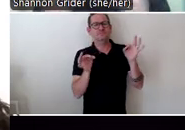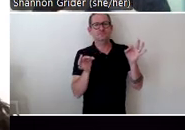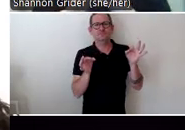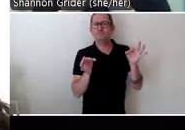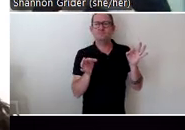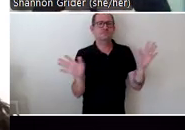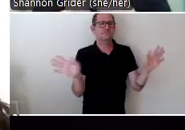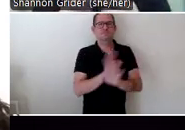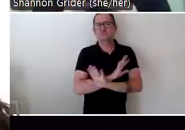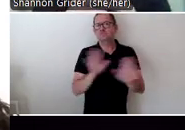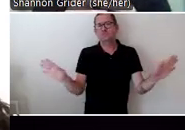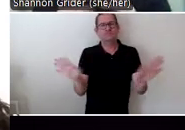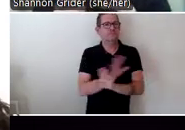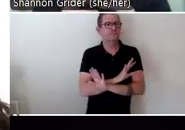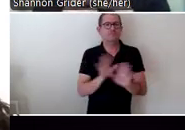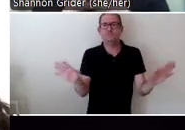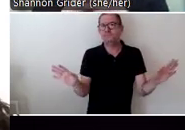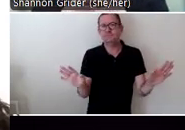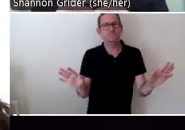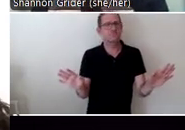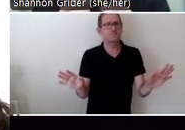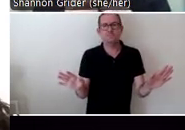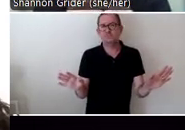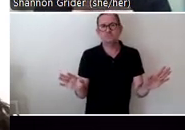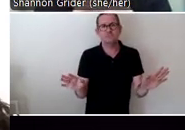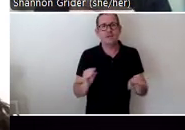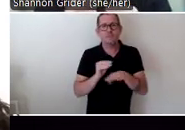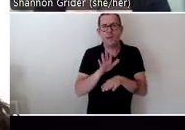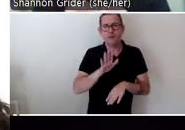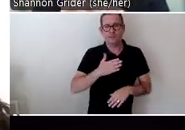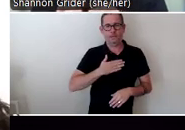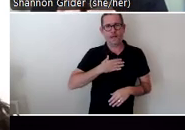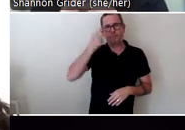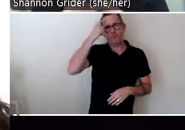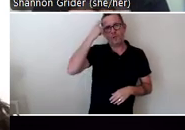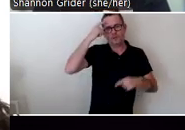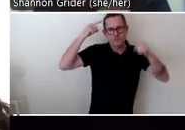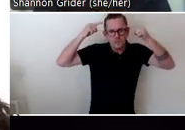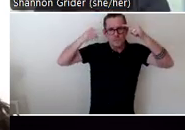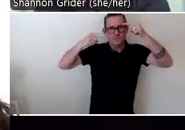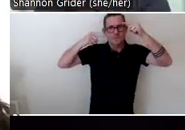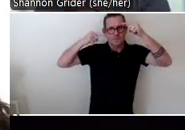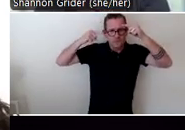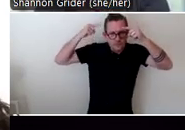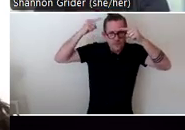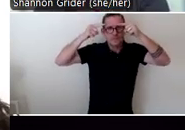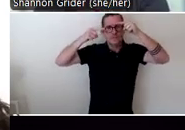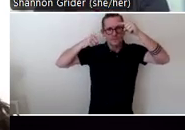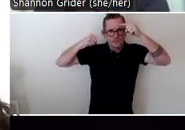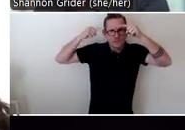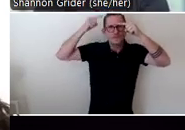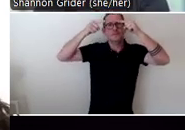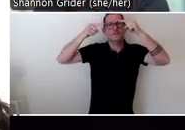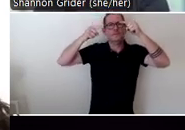with very long, loud painted fingernails, or the fingernails that have, all the jewels on them, that can be